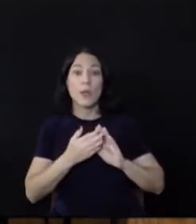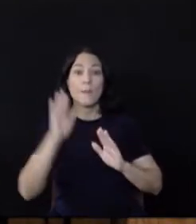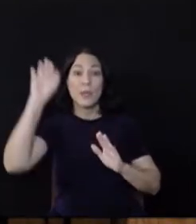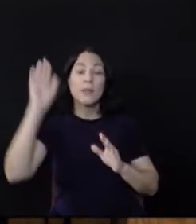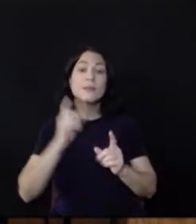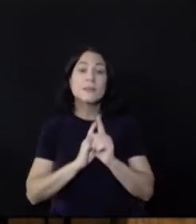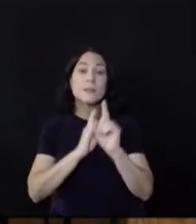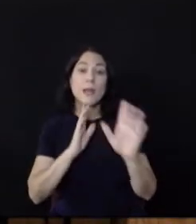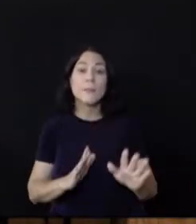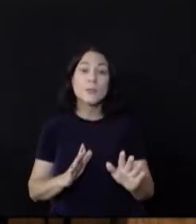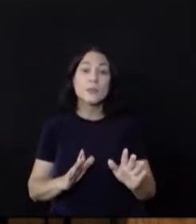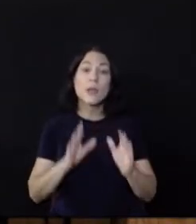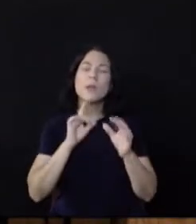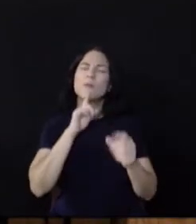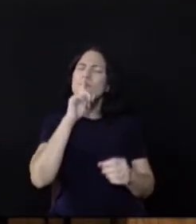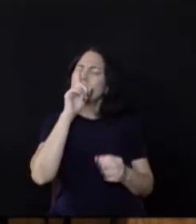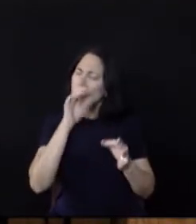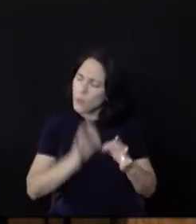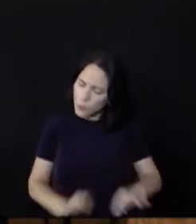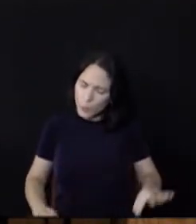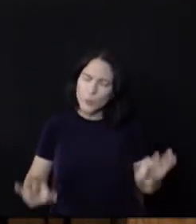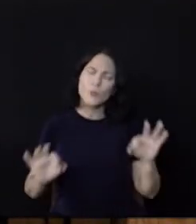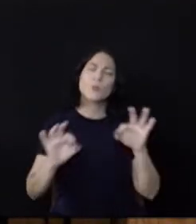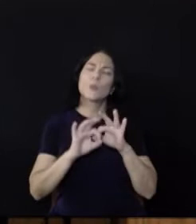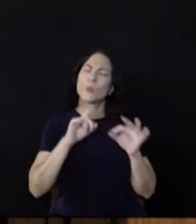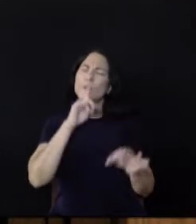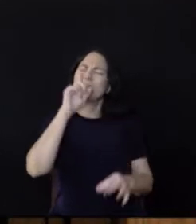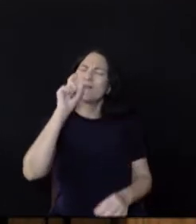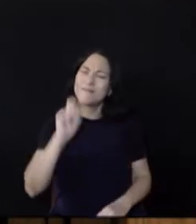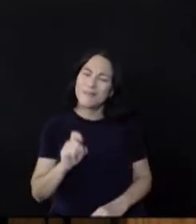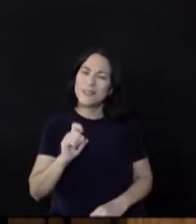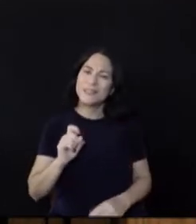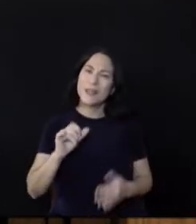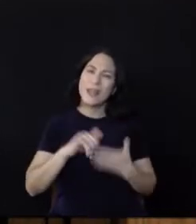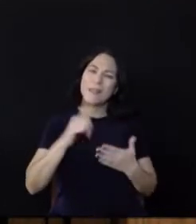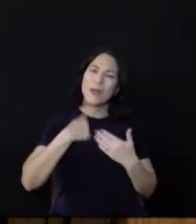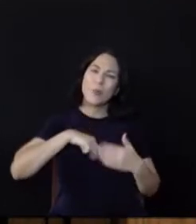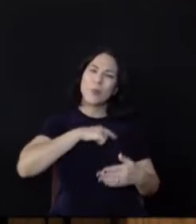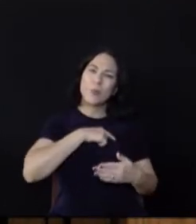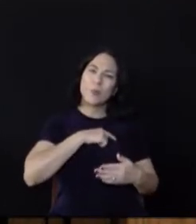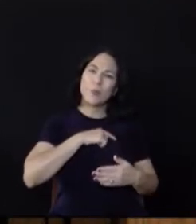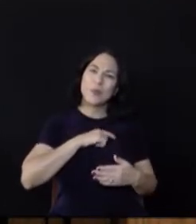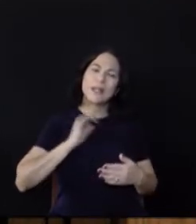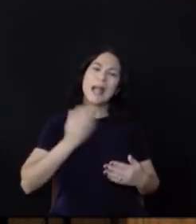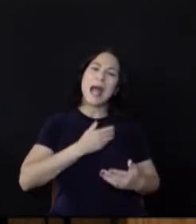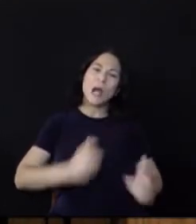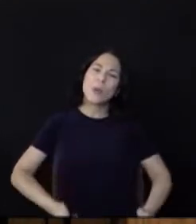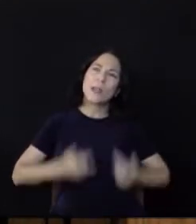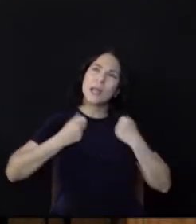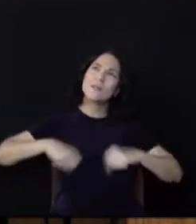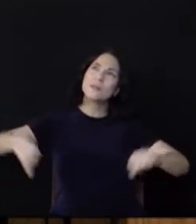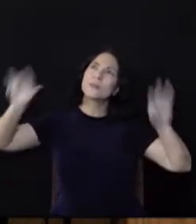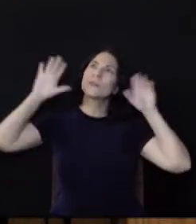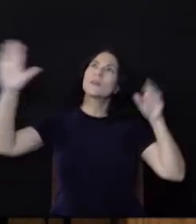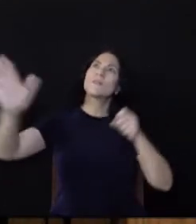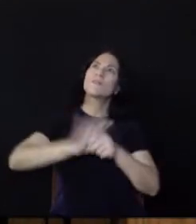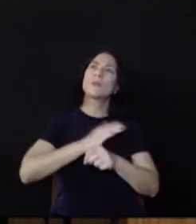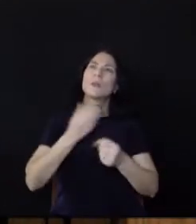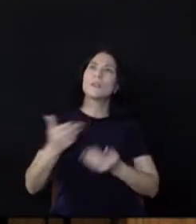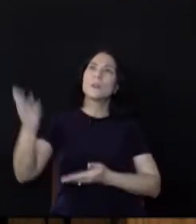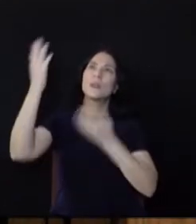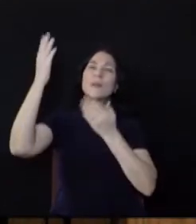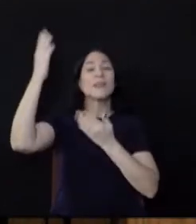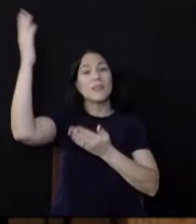essential. It is absolutely necessary that we surrender our lives completely to the one who gave his life